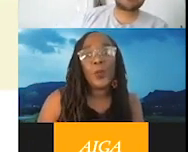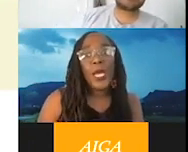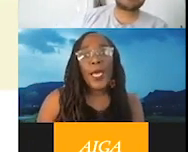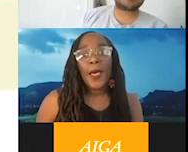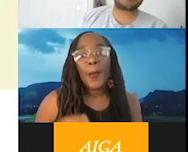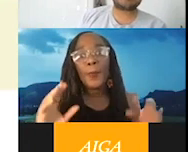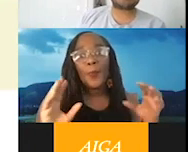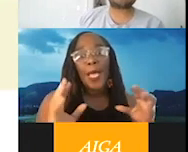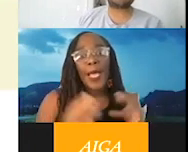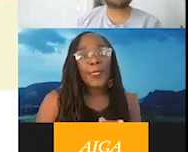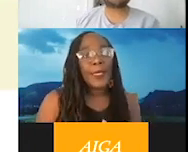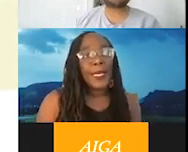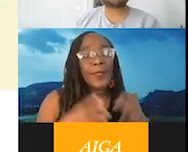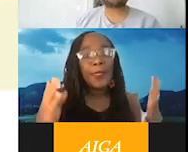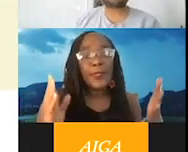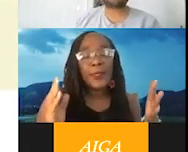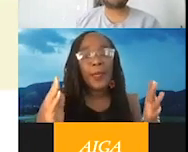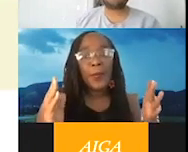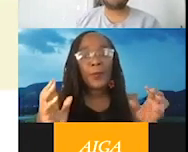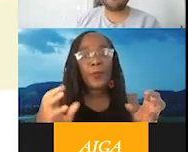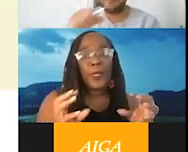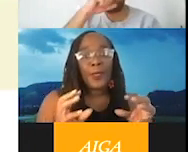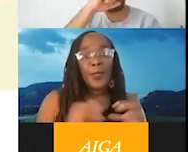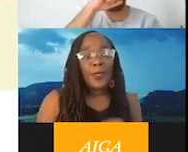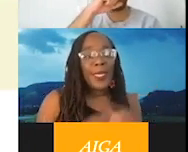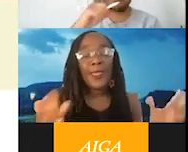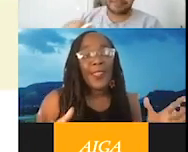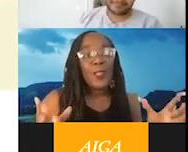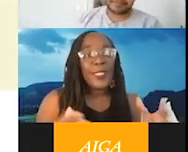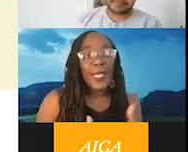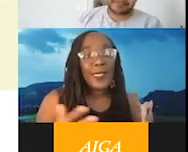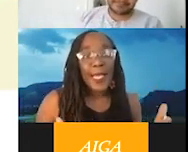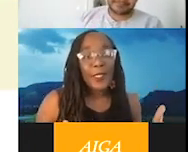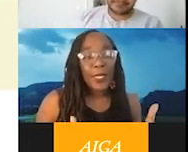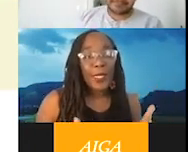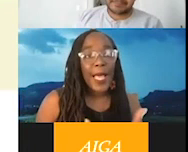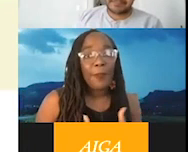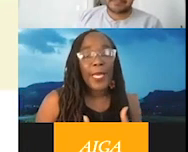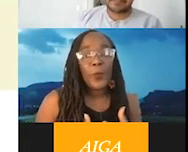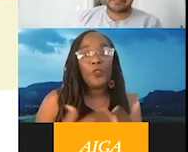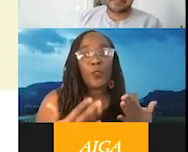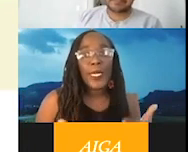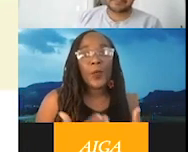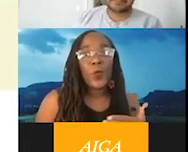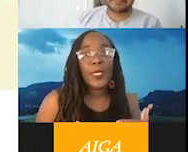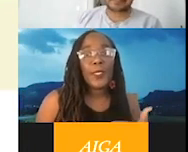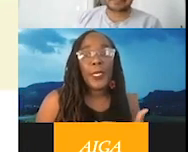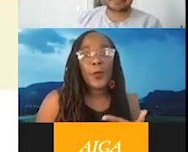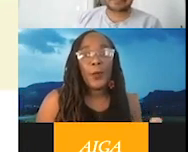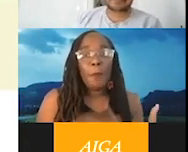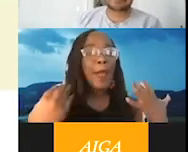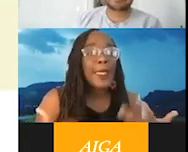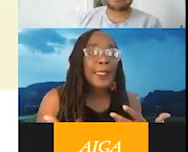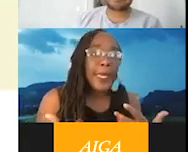So I designed this thing that I call a designer's critical alphabet, which really was, you